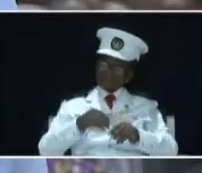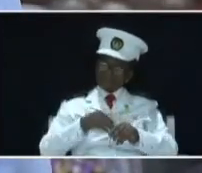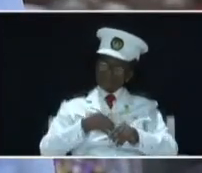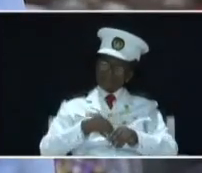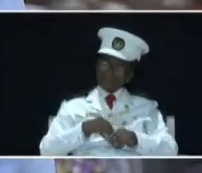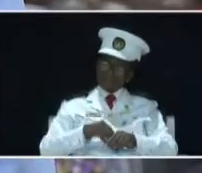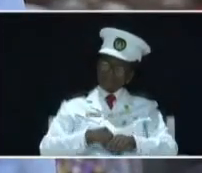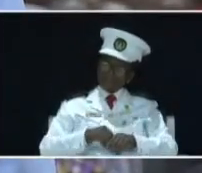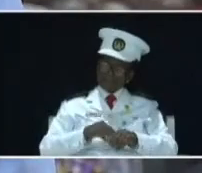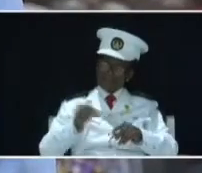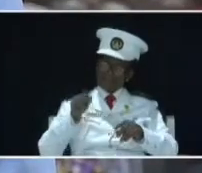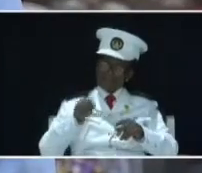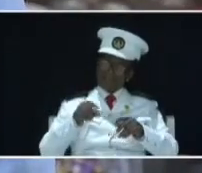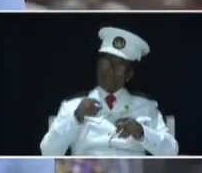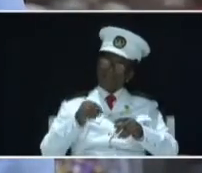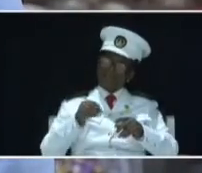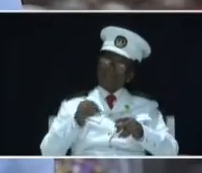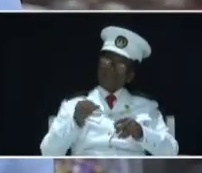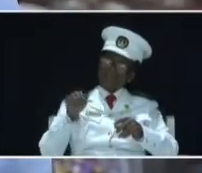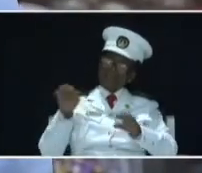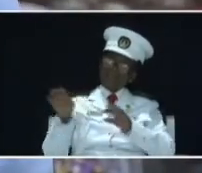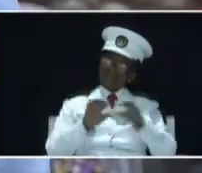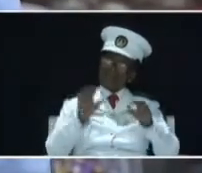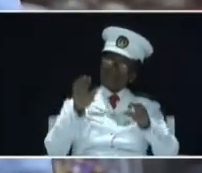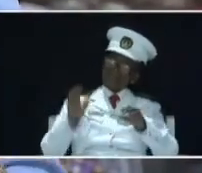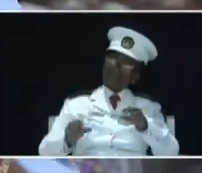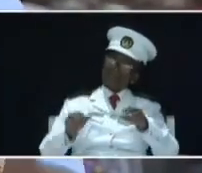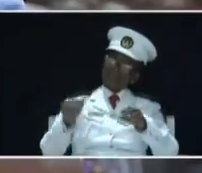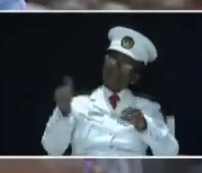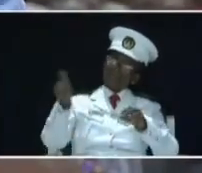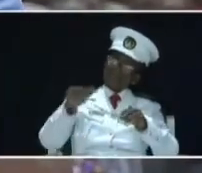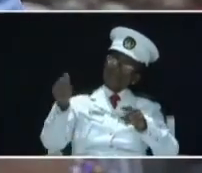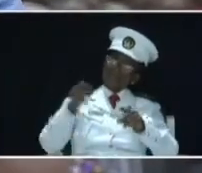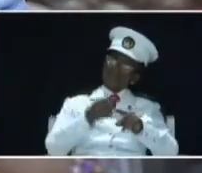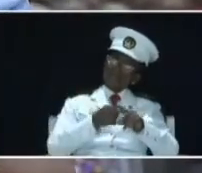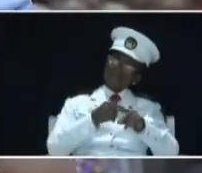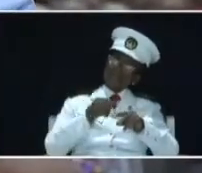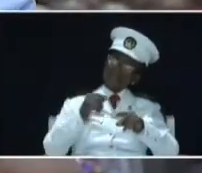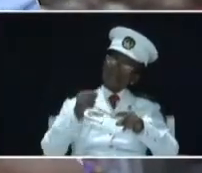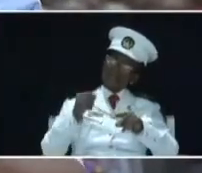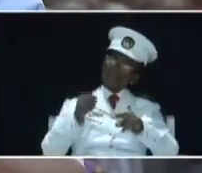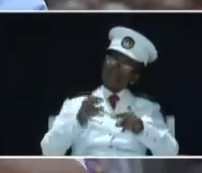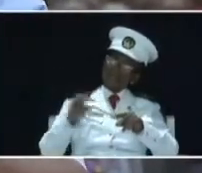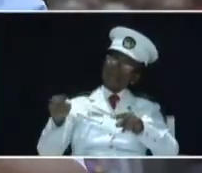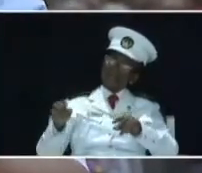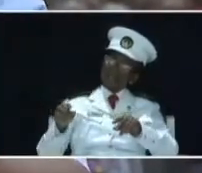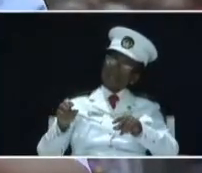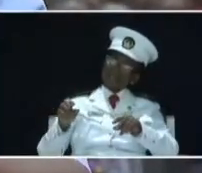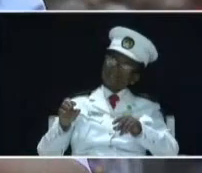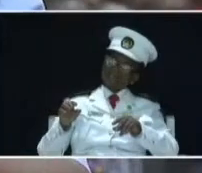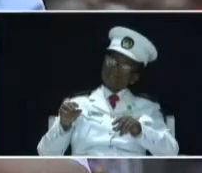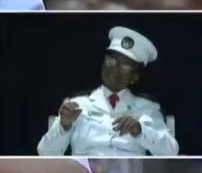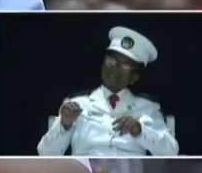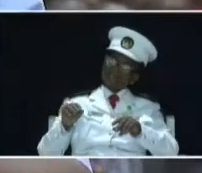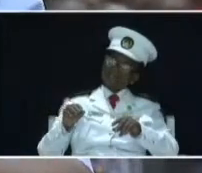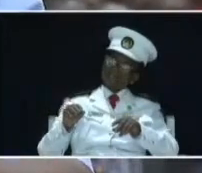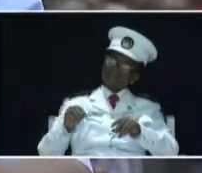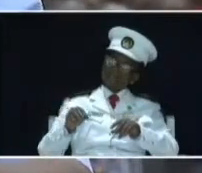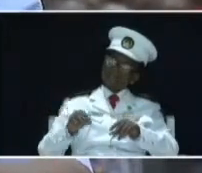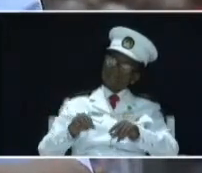But in Acts chapter 10, from verse 34 to 35, Acts 10, 34 to